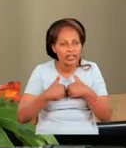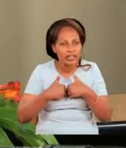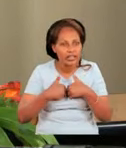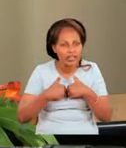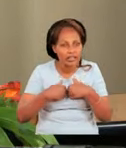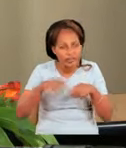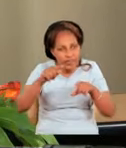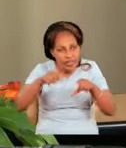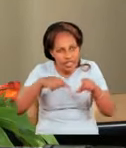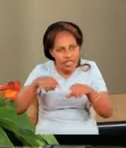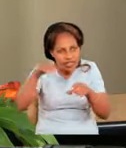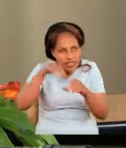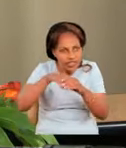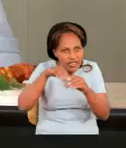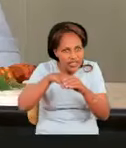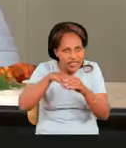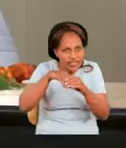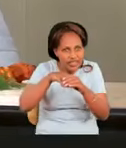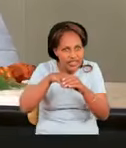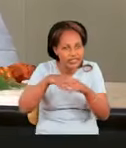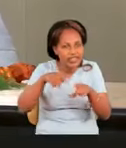lines in it.